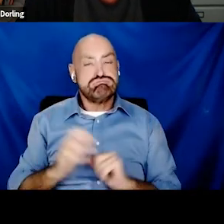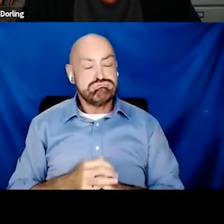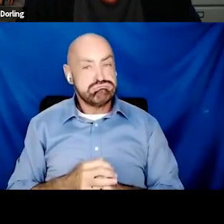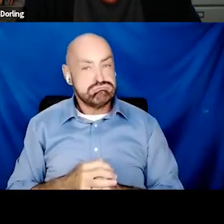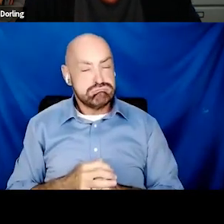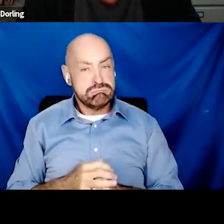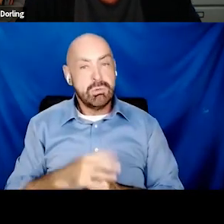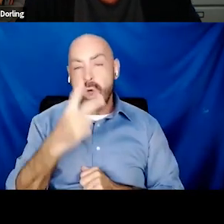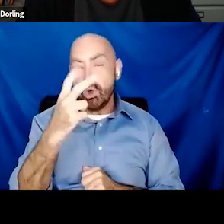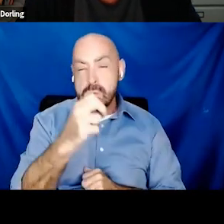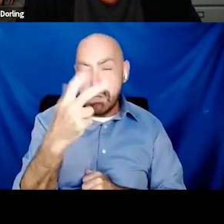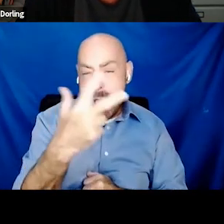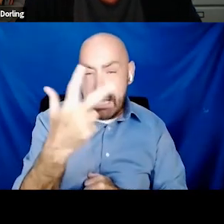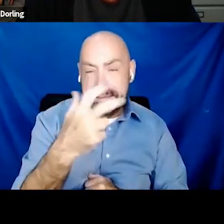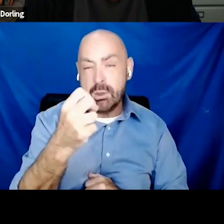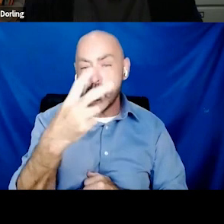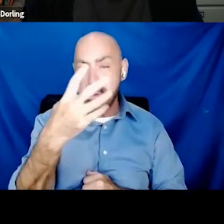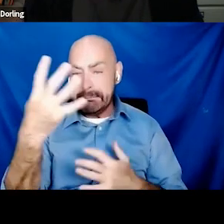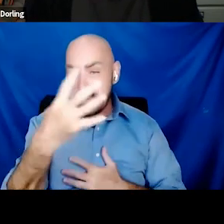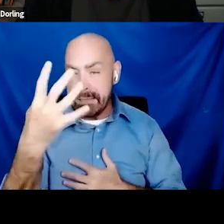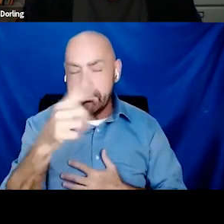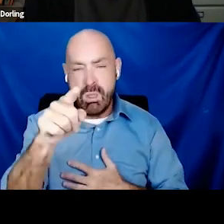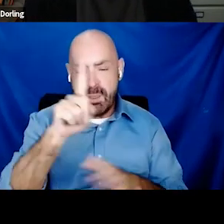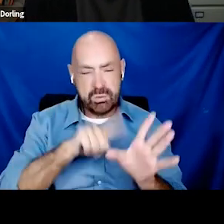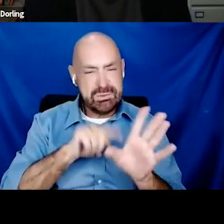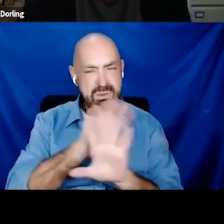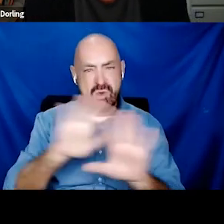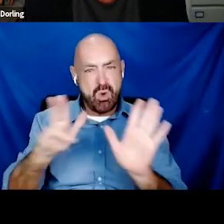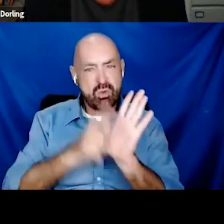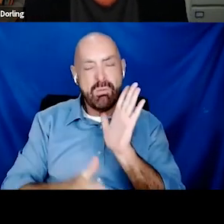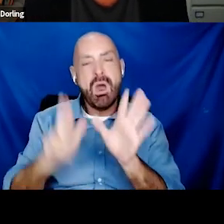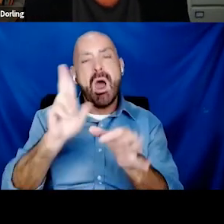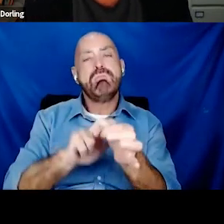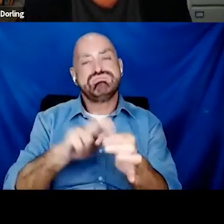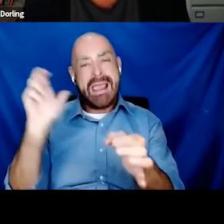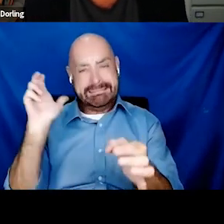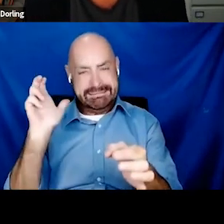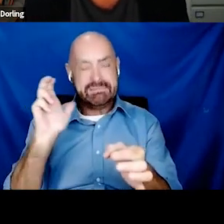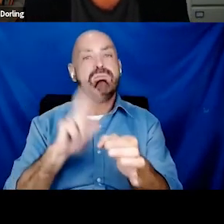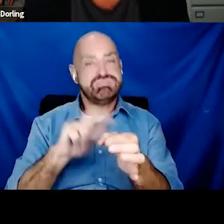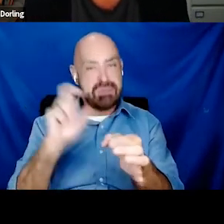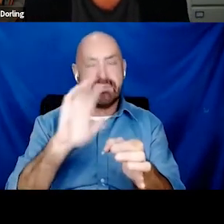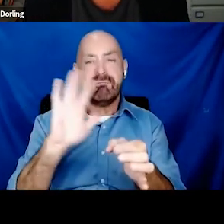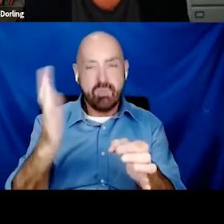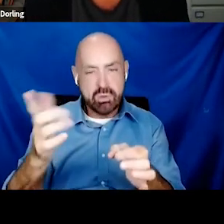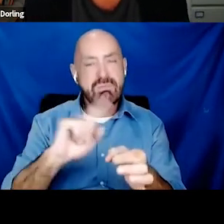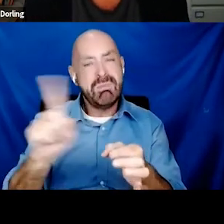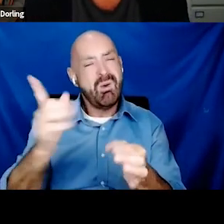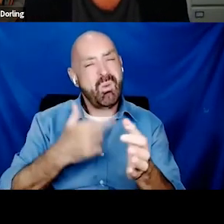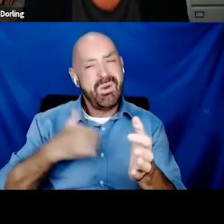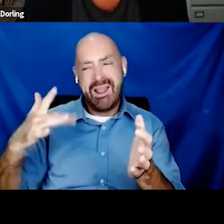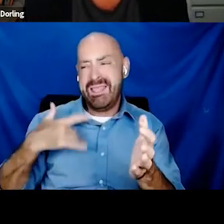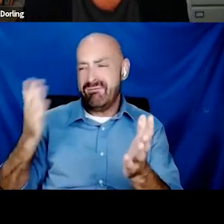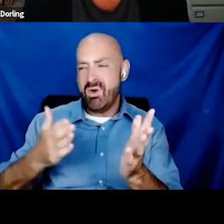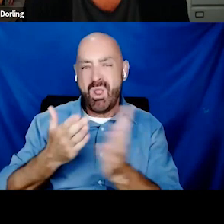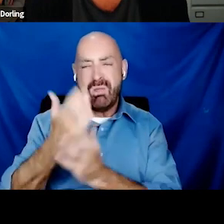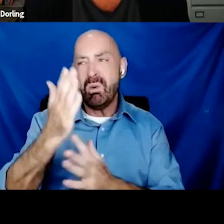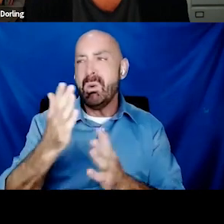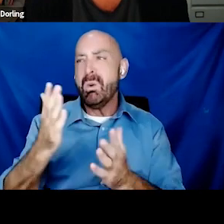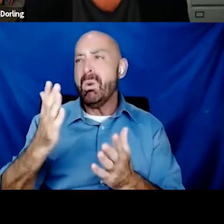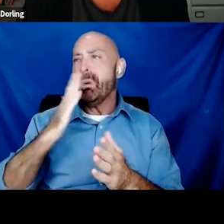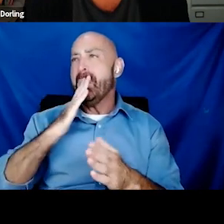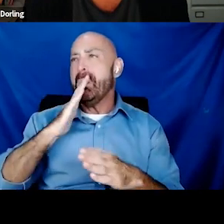2018, 2019 were not normal years, not just Brexit, but we were living through the longest pay